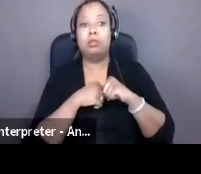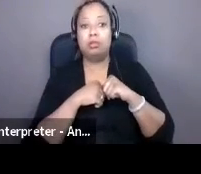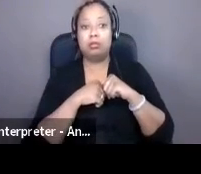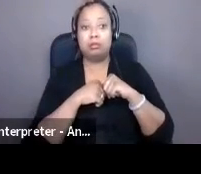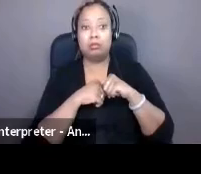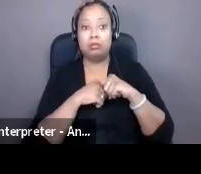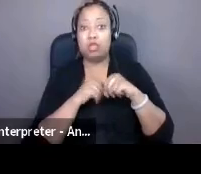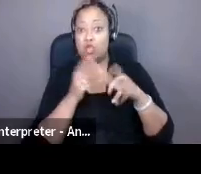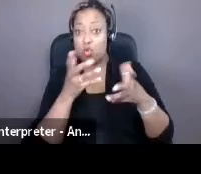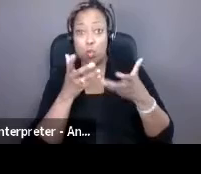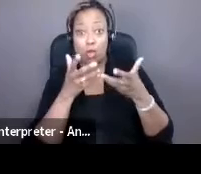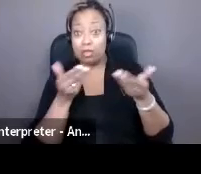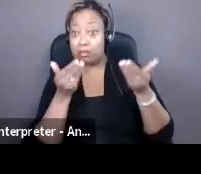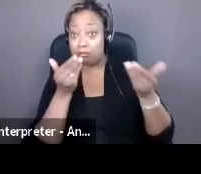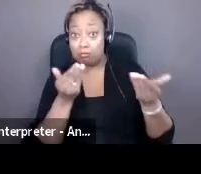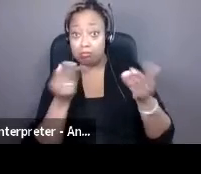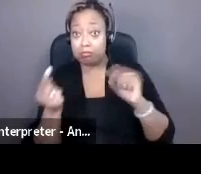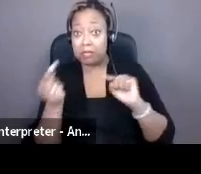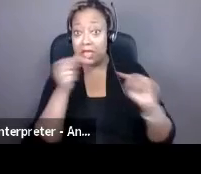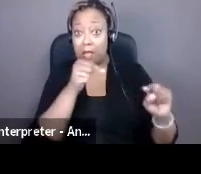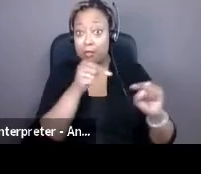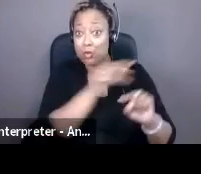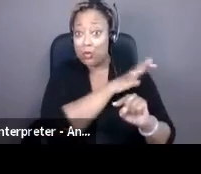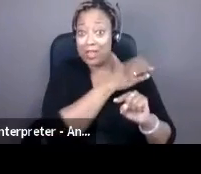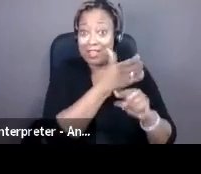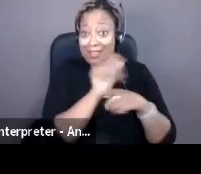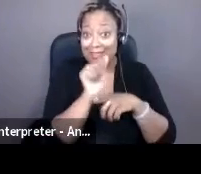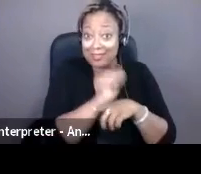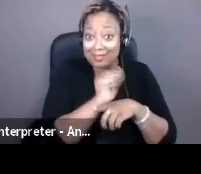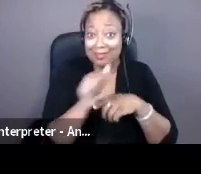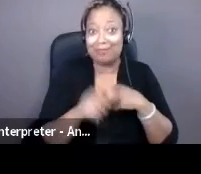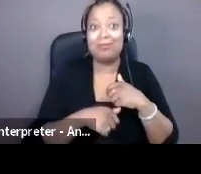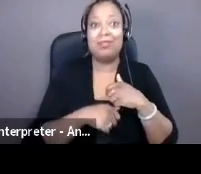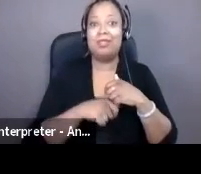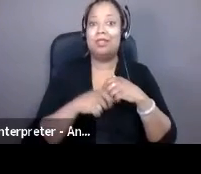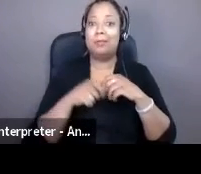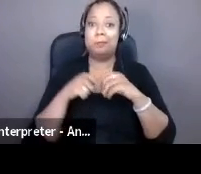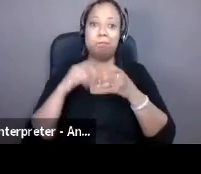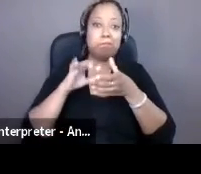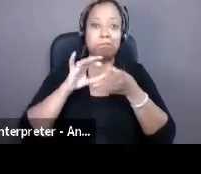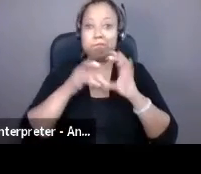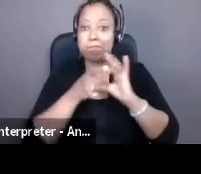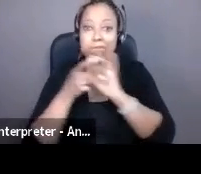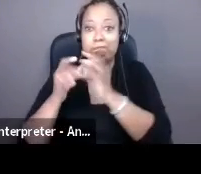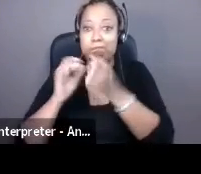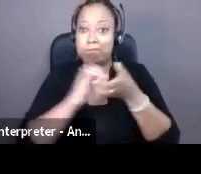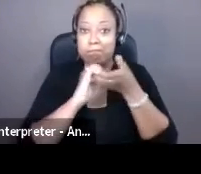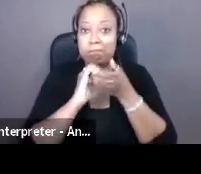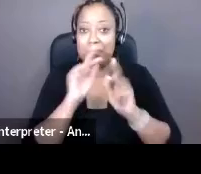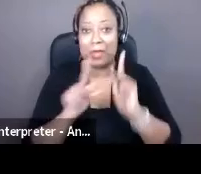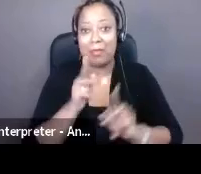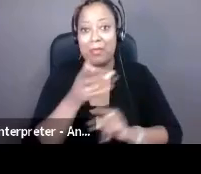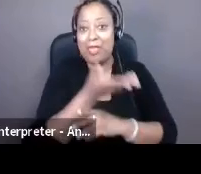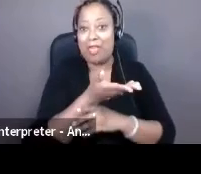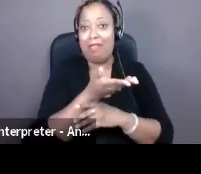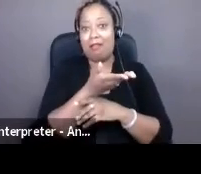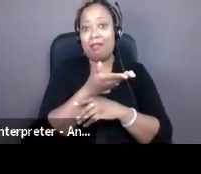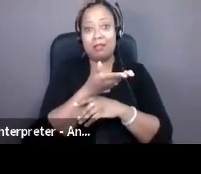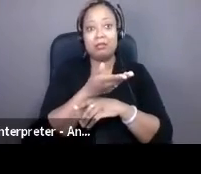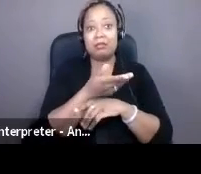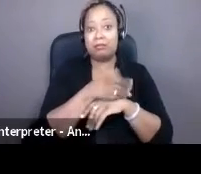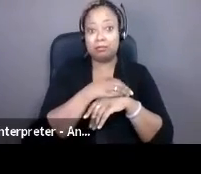who just wants to be able to come out to a clinic? You want the camaraderie of being around people at a clinic, and